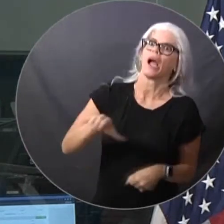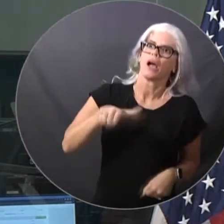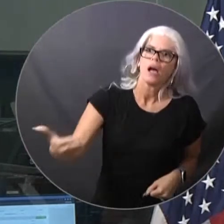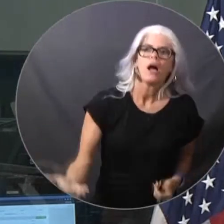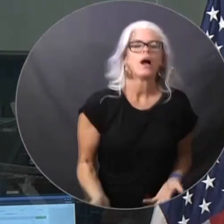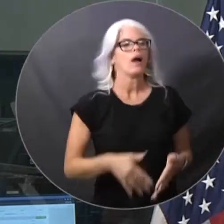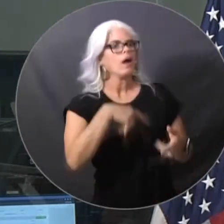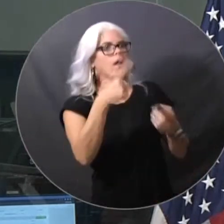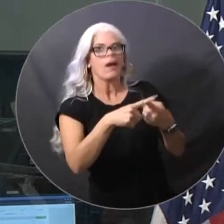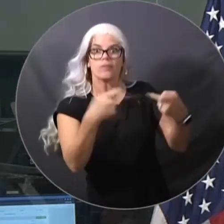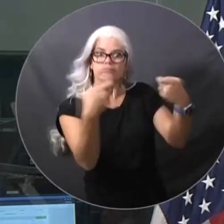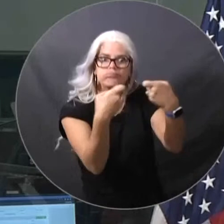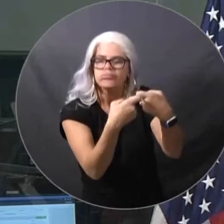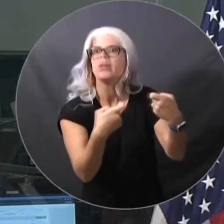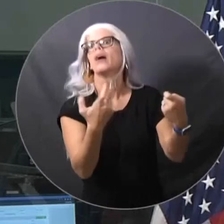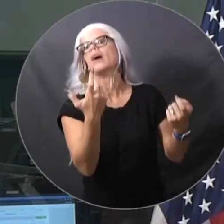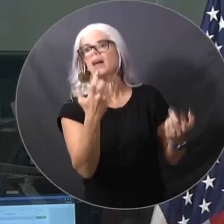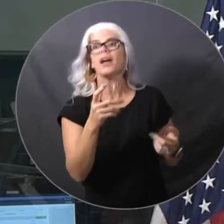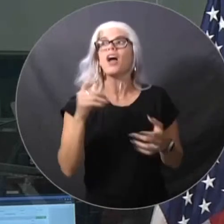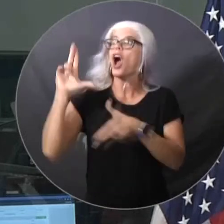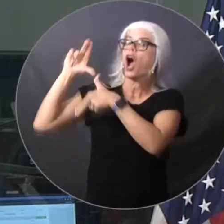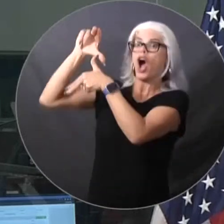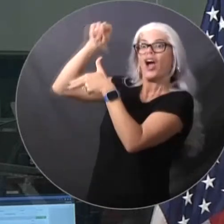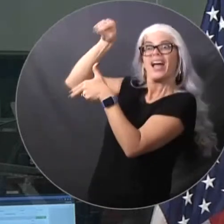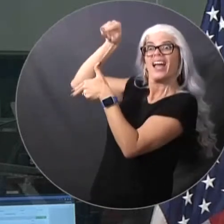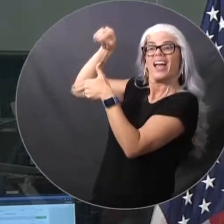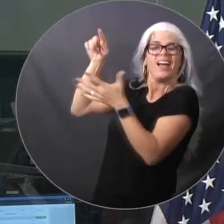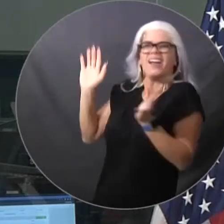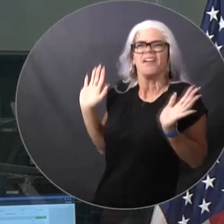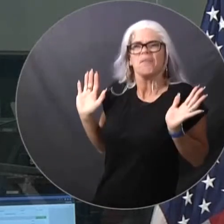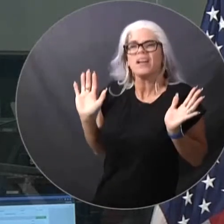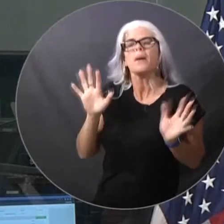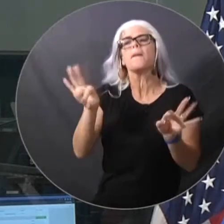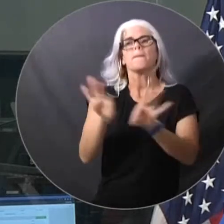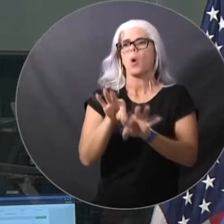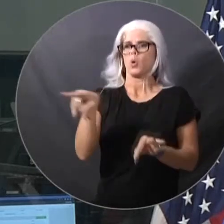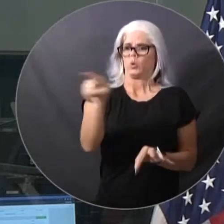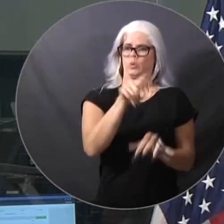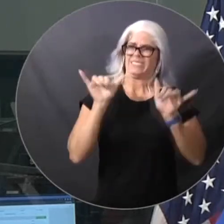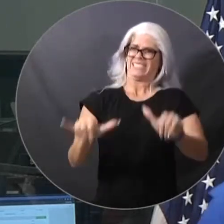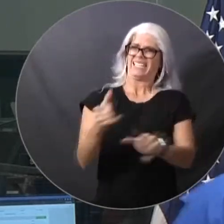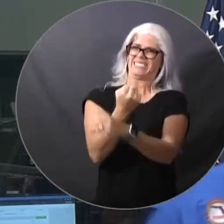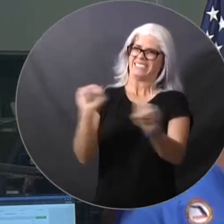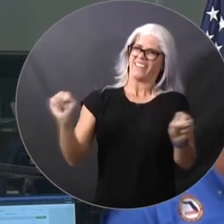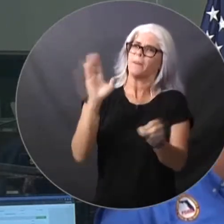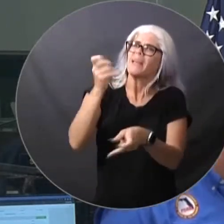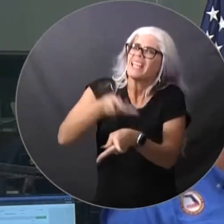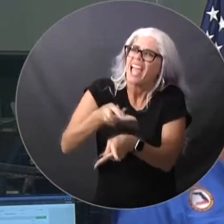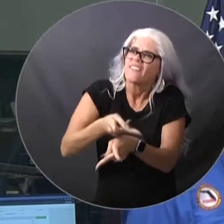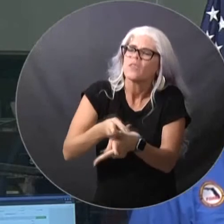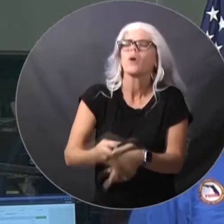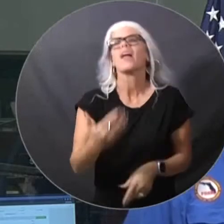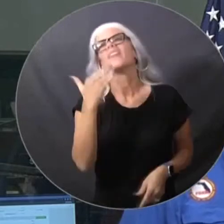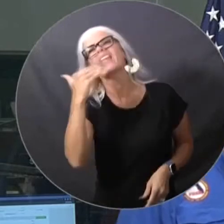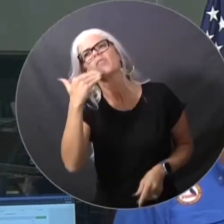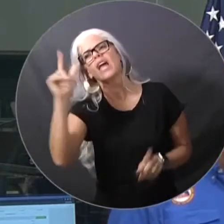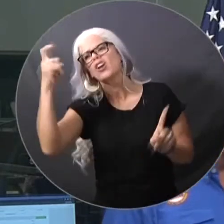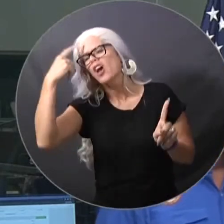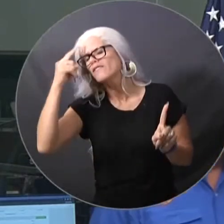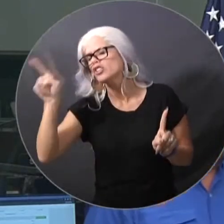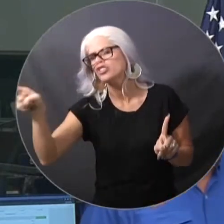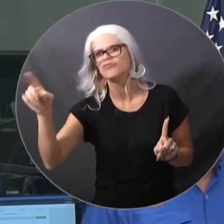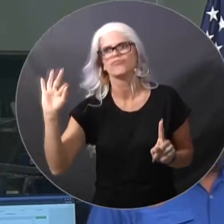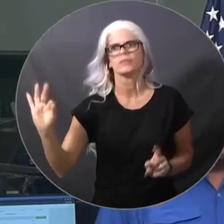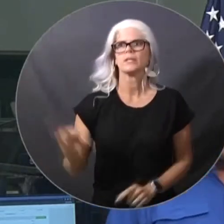than anything else is stay safe. Please be careful out there. Again, Governor, thank you. Do we have the Cajun Navy? They're on the